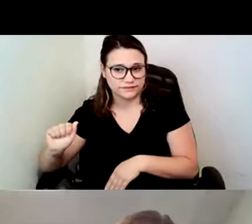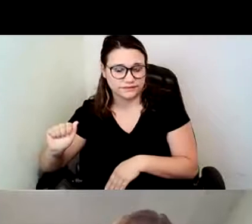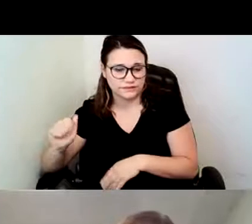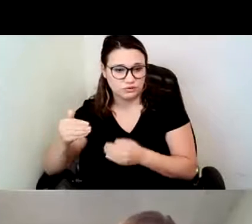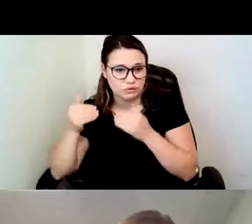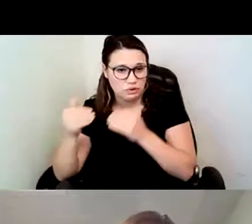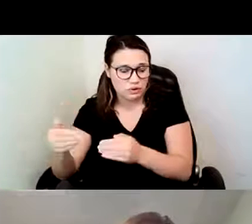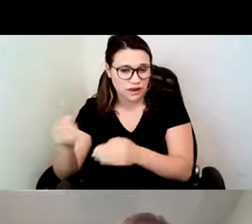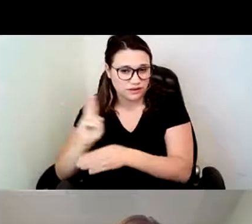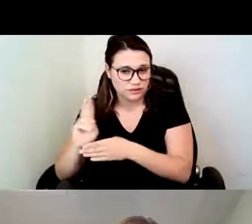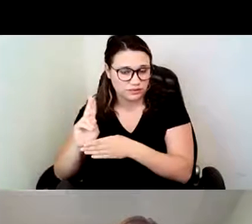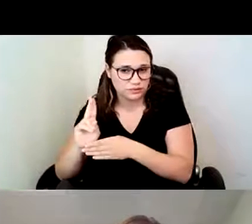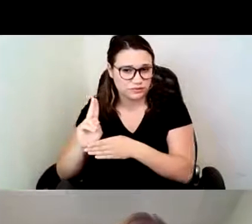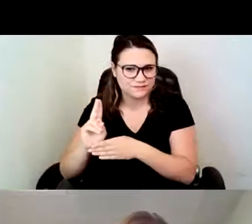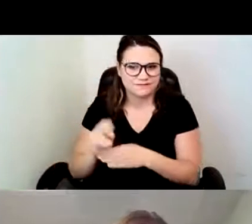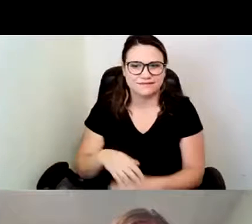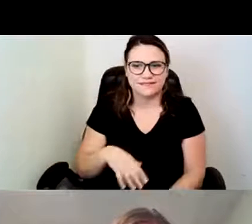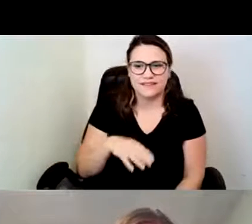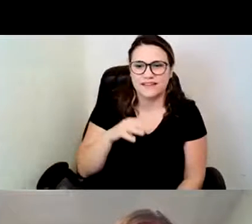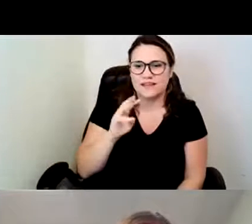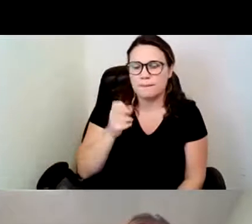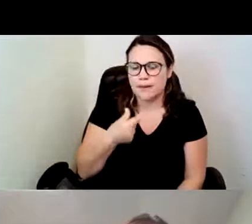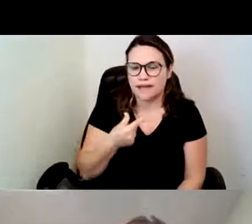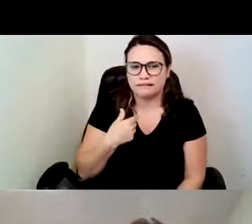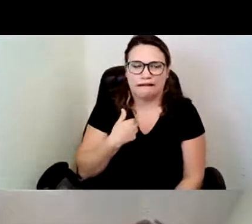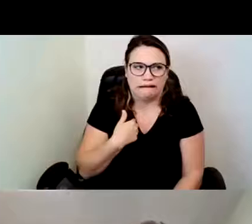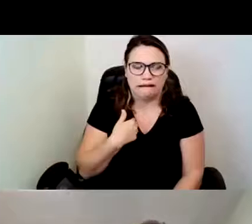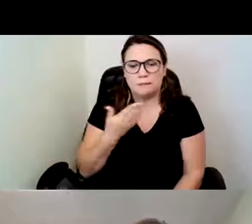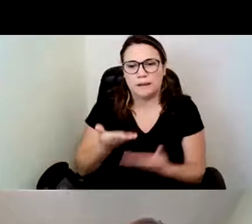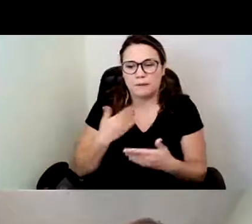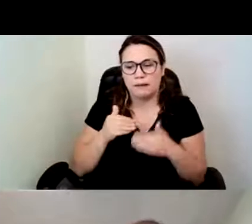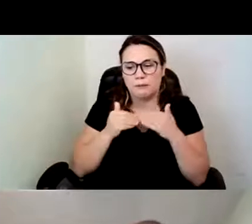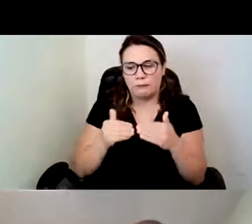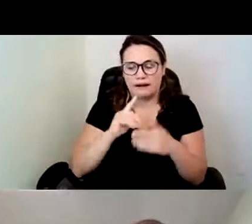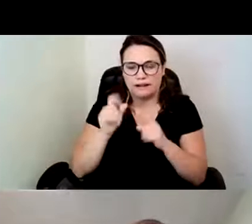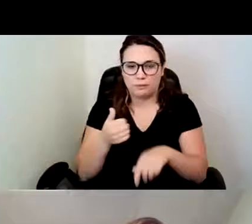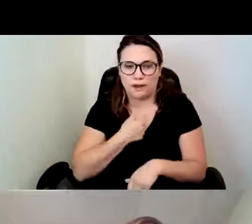Q&A answer as my own well. question. I'll let you know if we get anything. Okay.